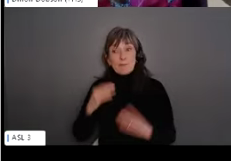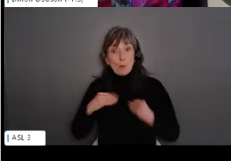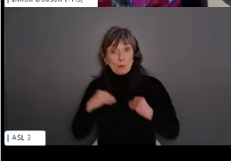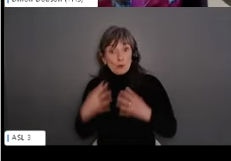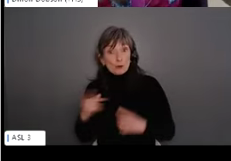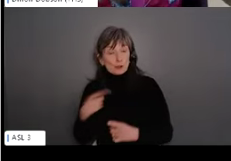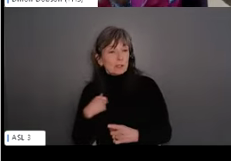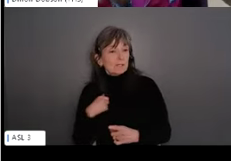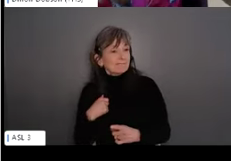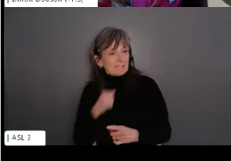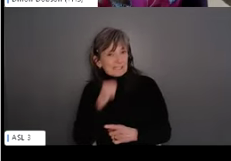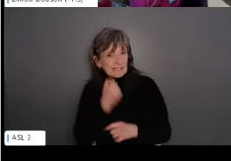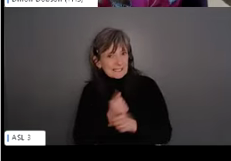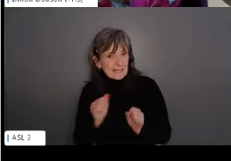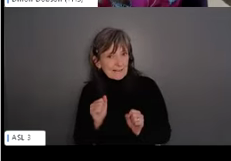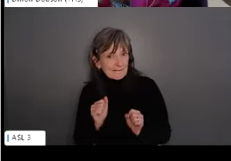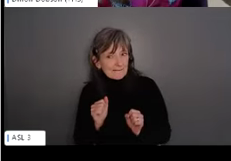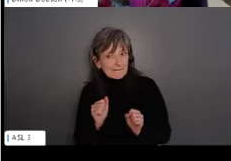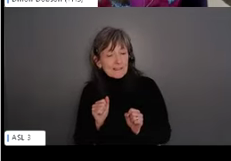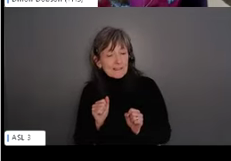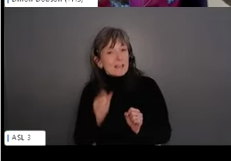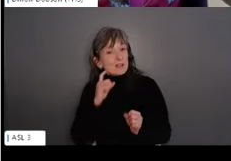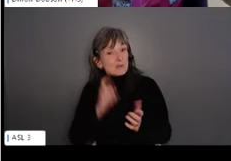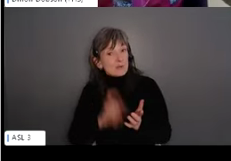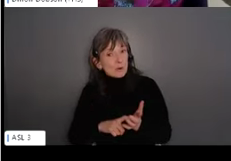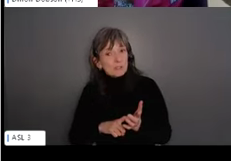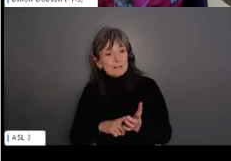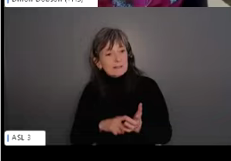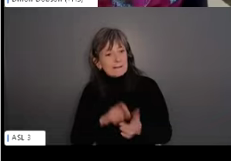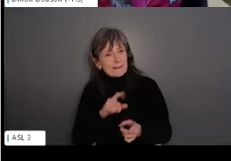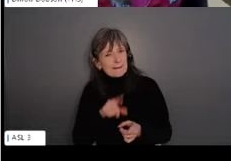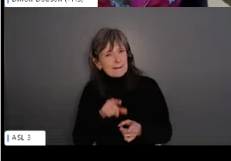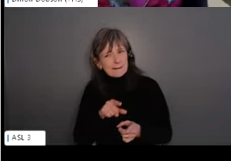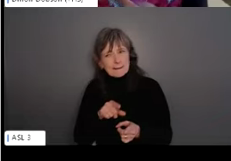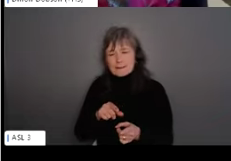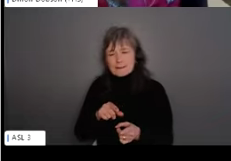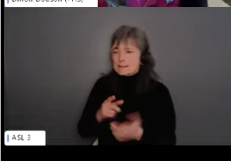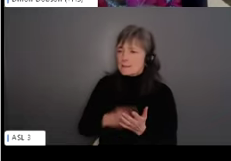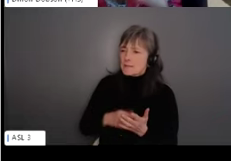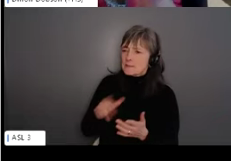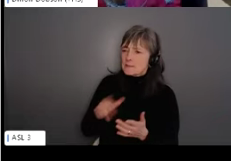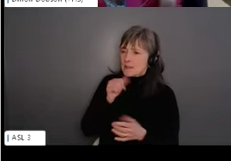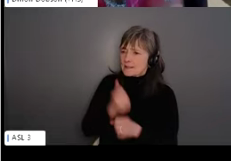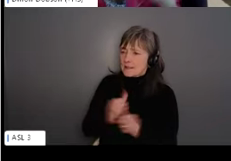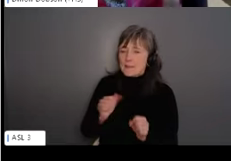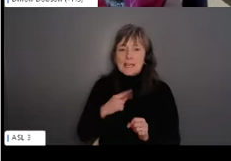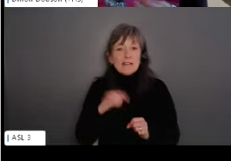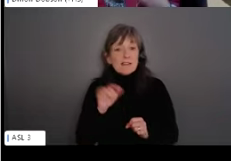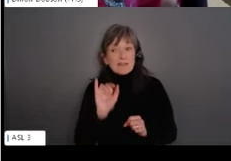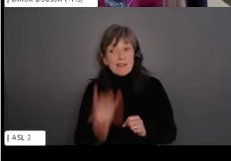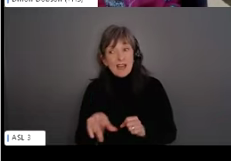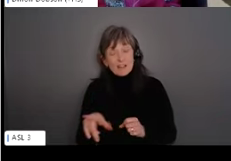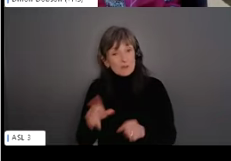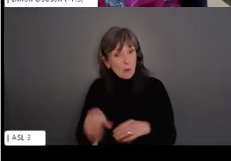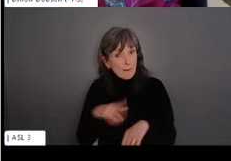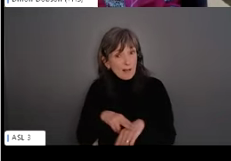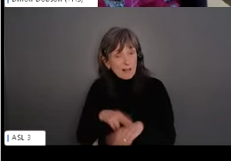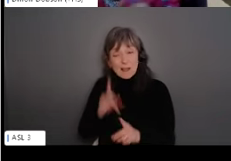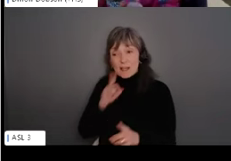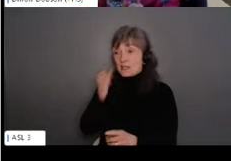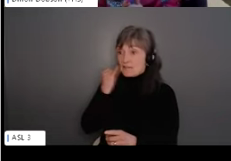been threatened or injured. Has something like this ever happened before? Normalize that this is very common.